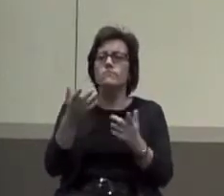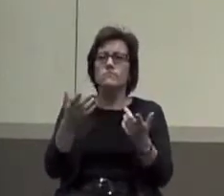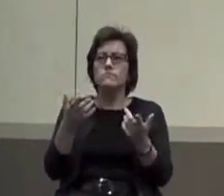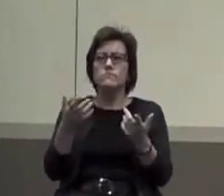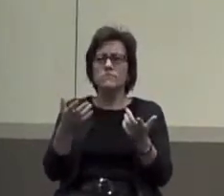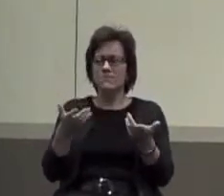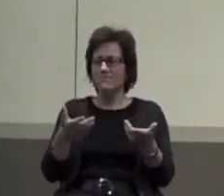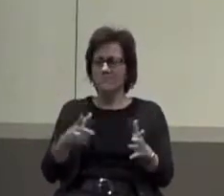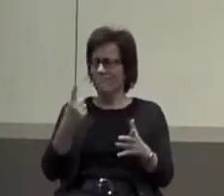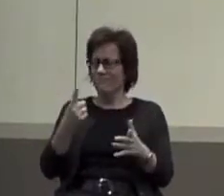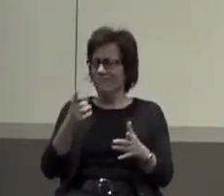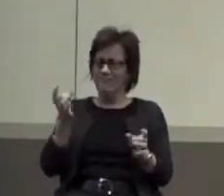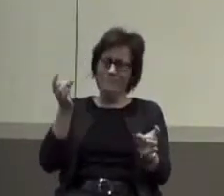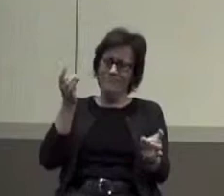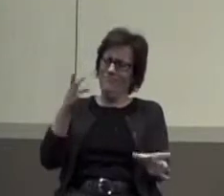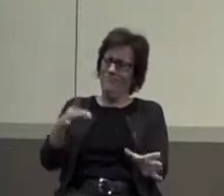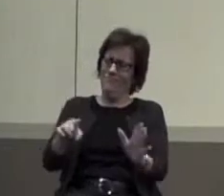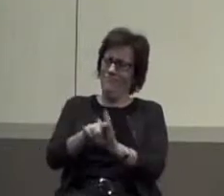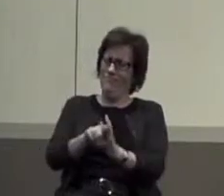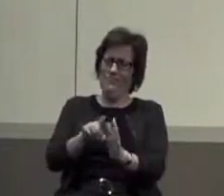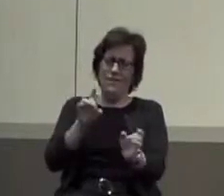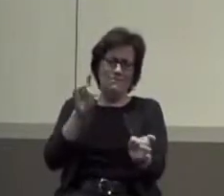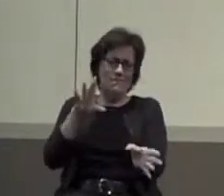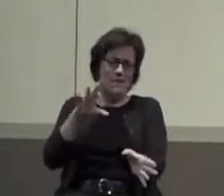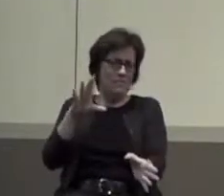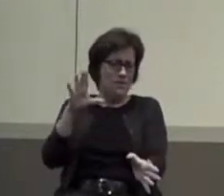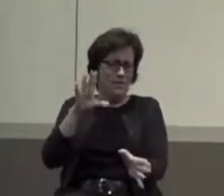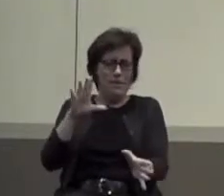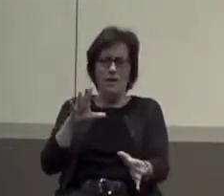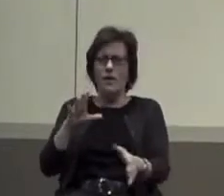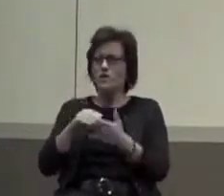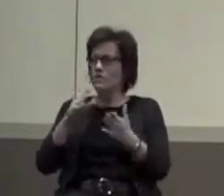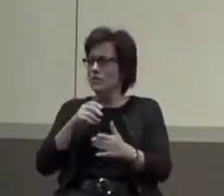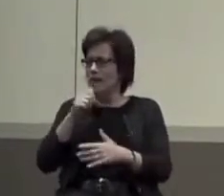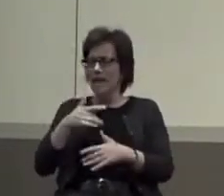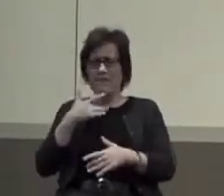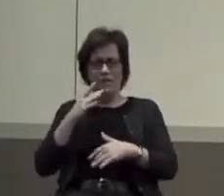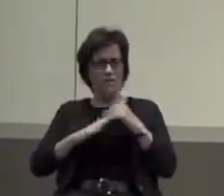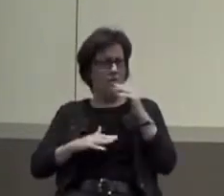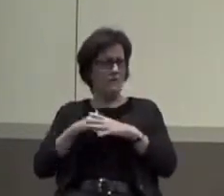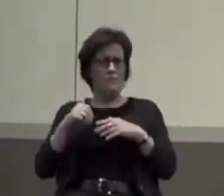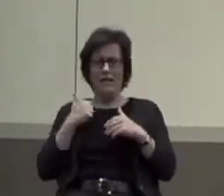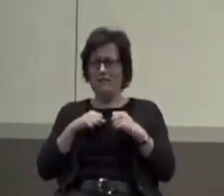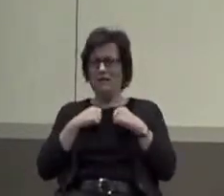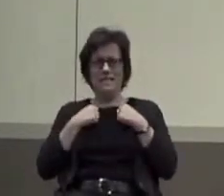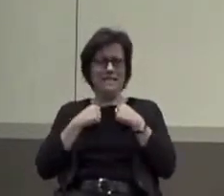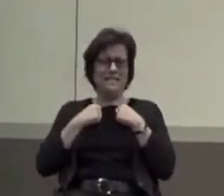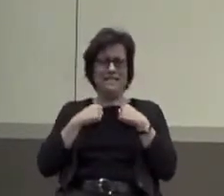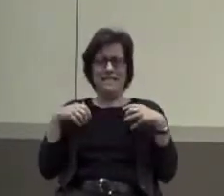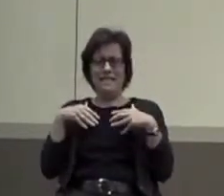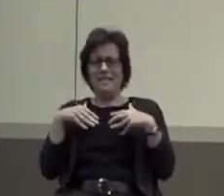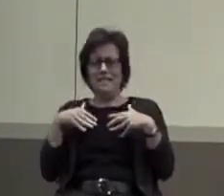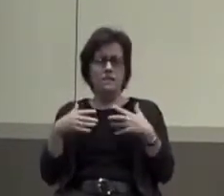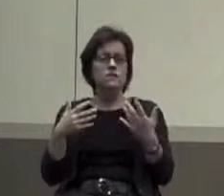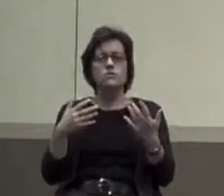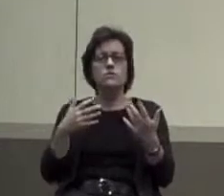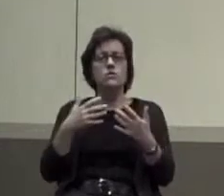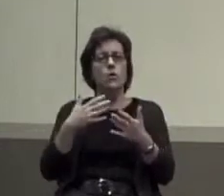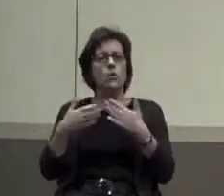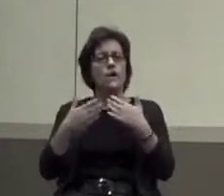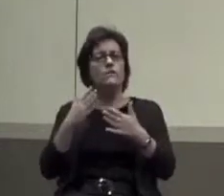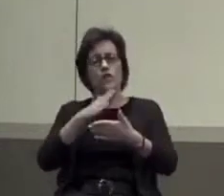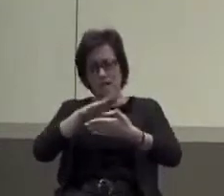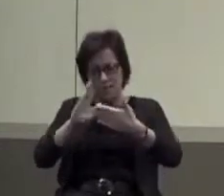or so bad that students don't feel comfortable anymore, but you want to just make sure that whatever consequences you set up